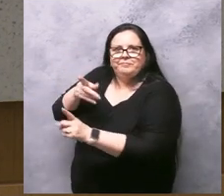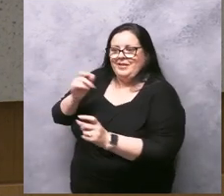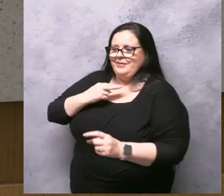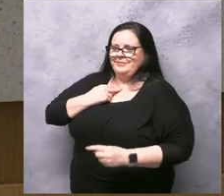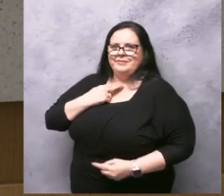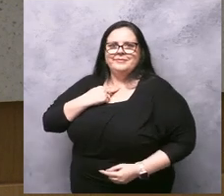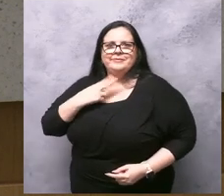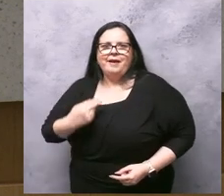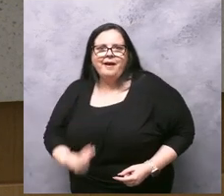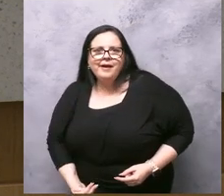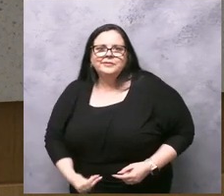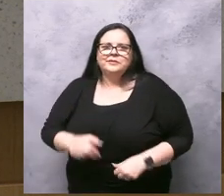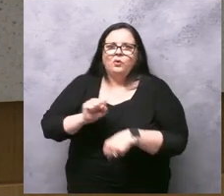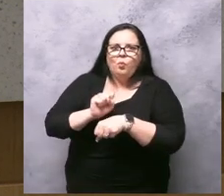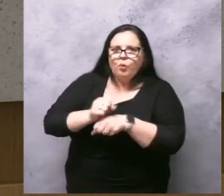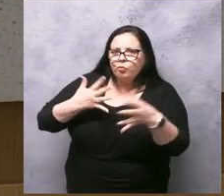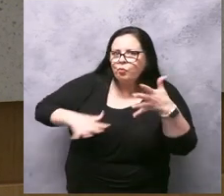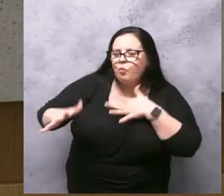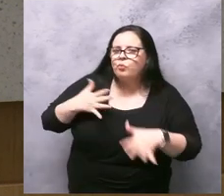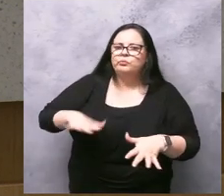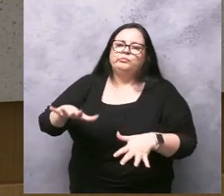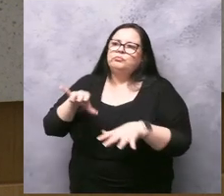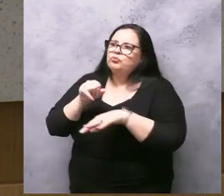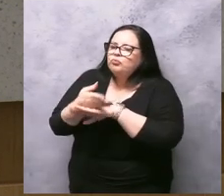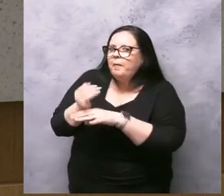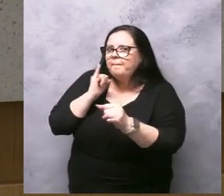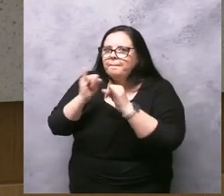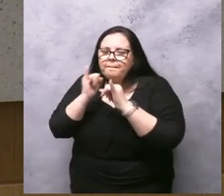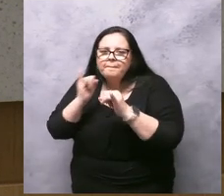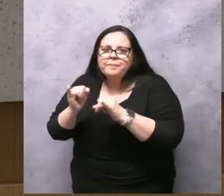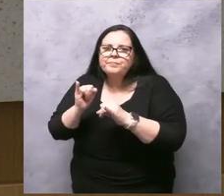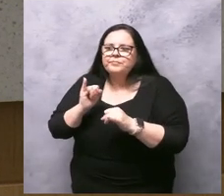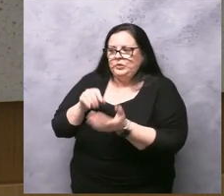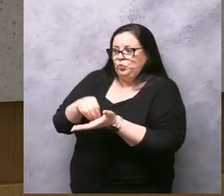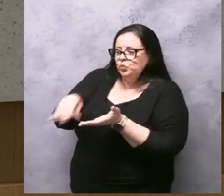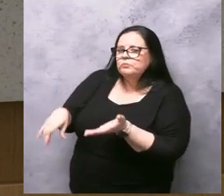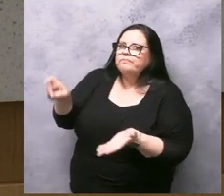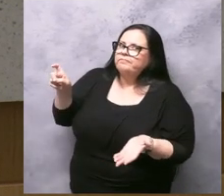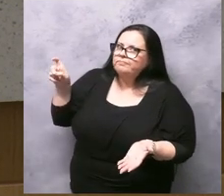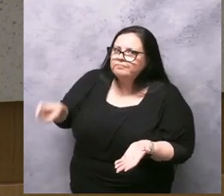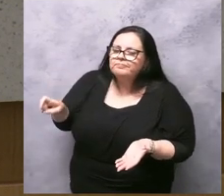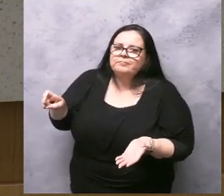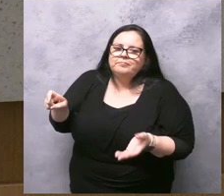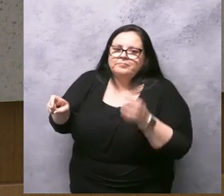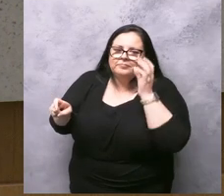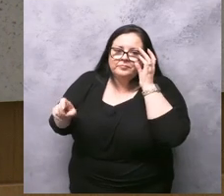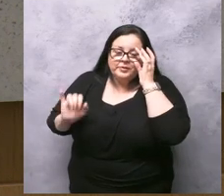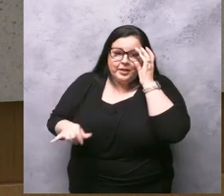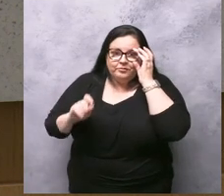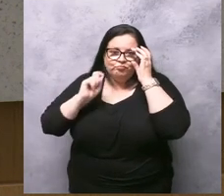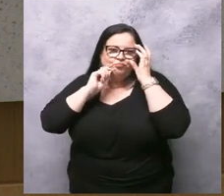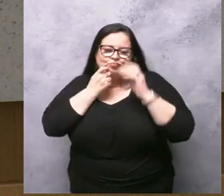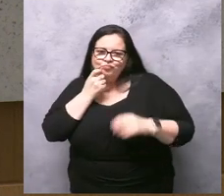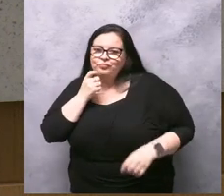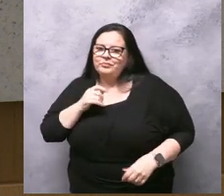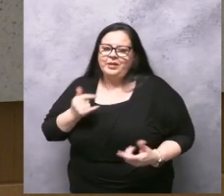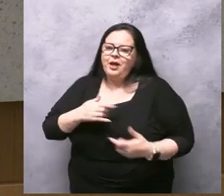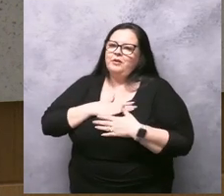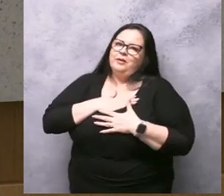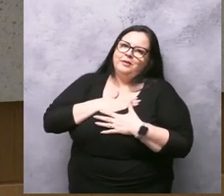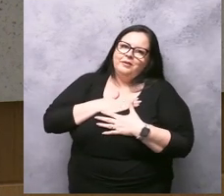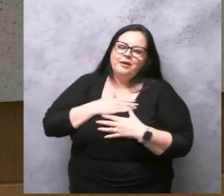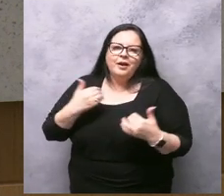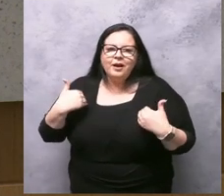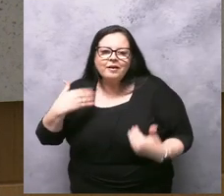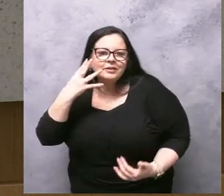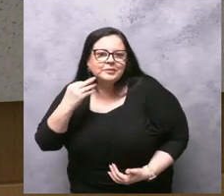of for work or jobs or job interviews. Our kids are in need of that, and it's just a great thing, and I was so blessed to have